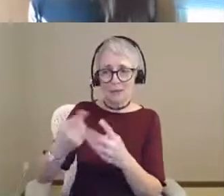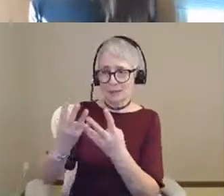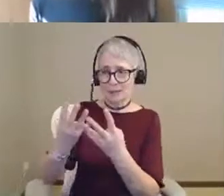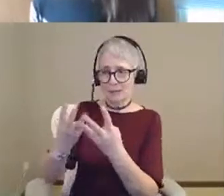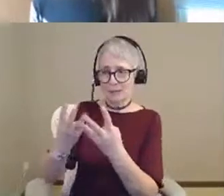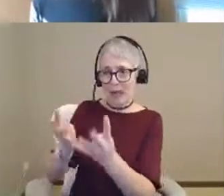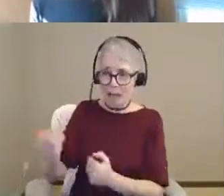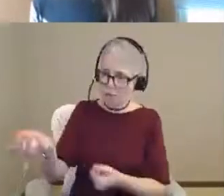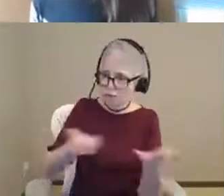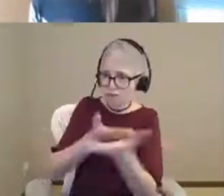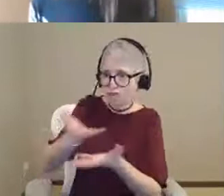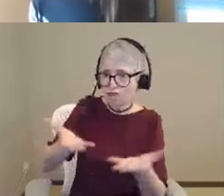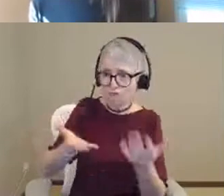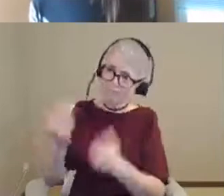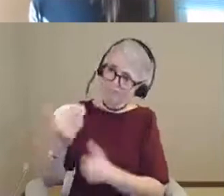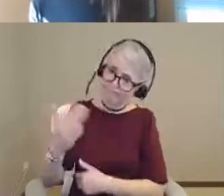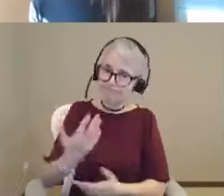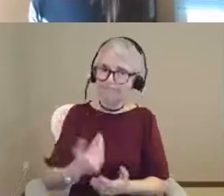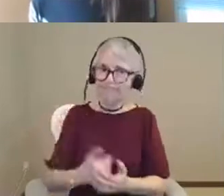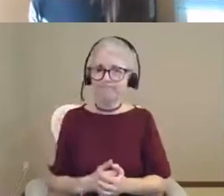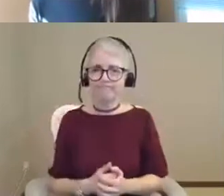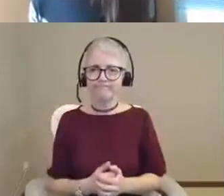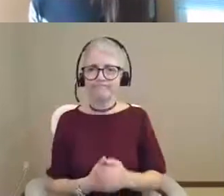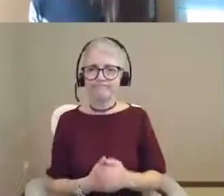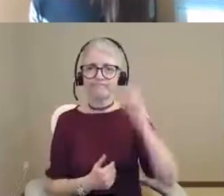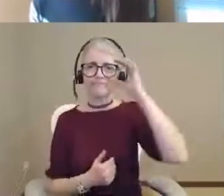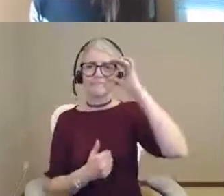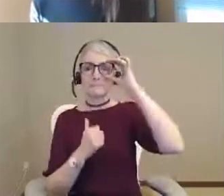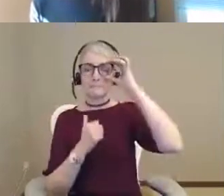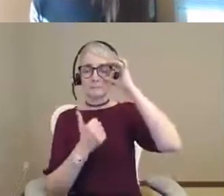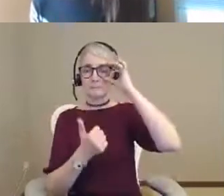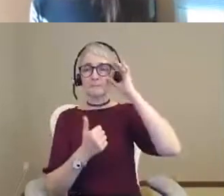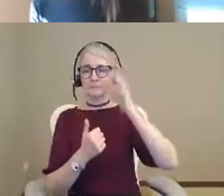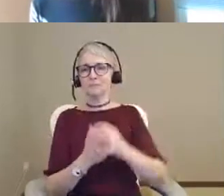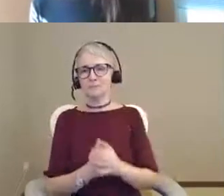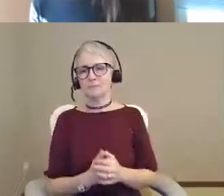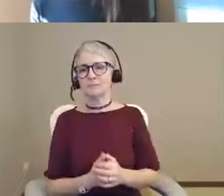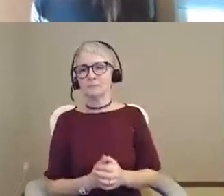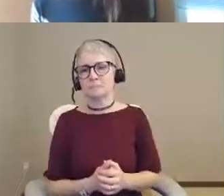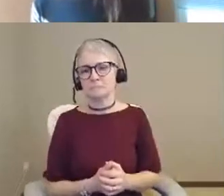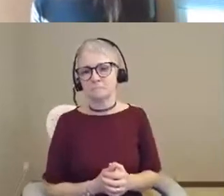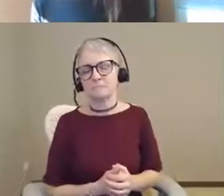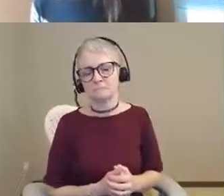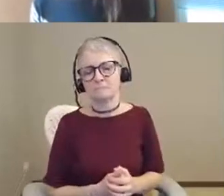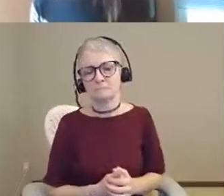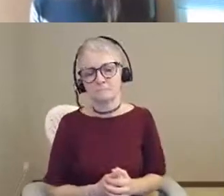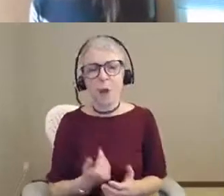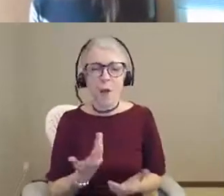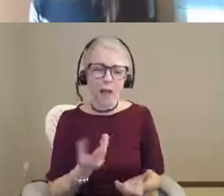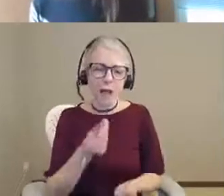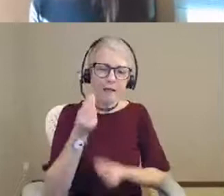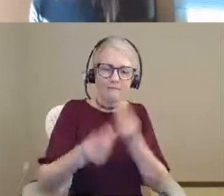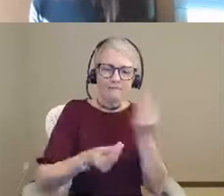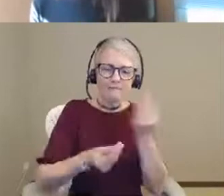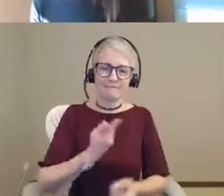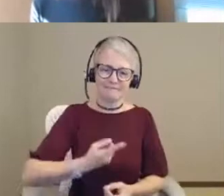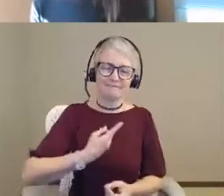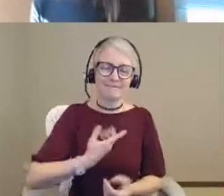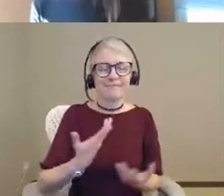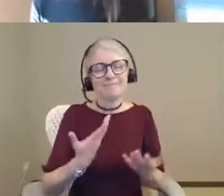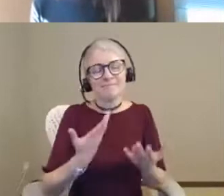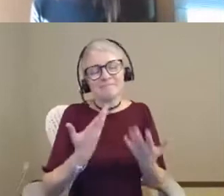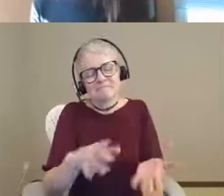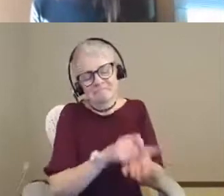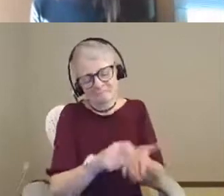into that discussion. So I'll just start then with a little bit more about me, really. So as well as writing the book,